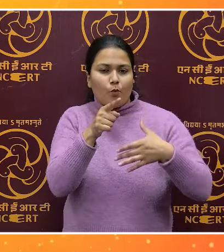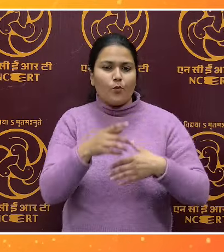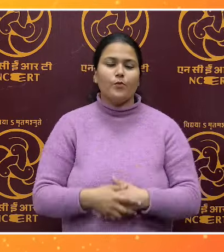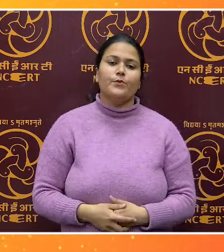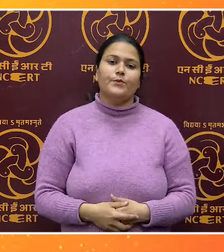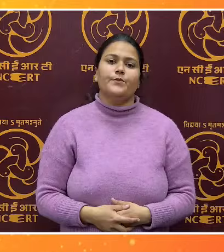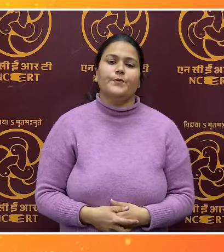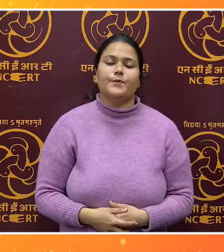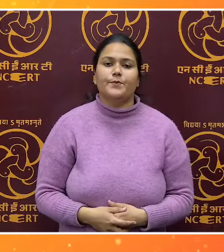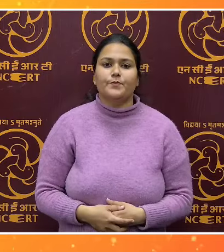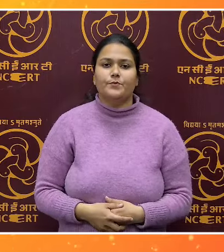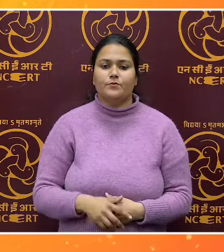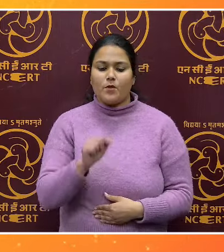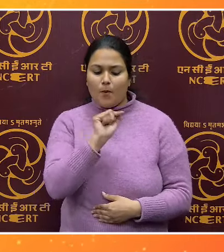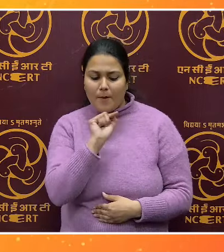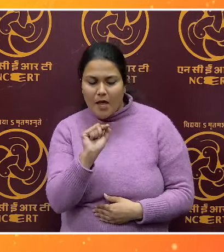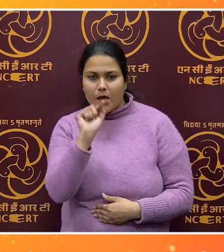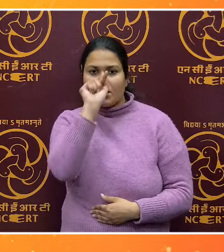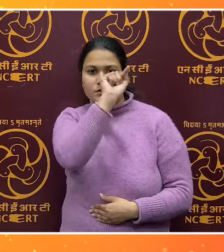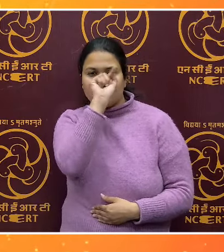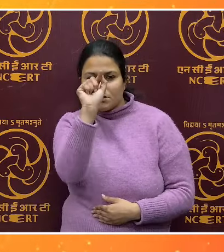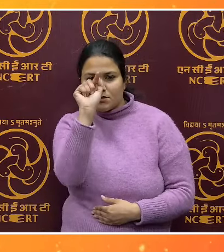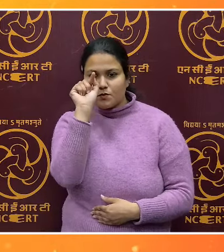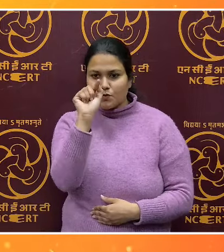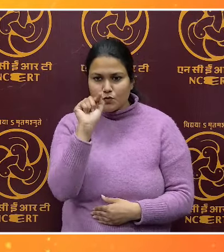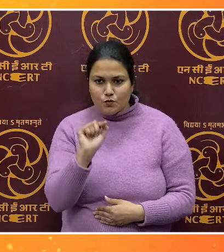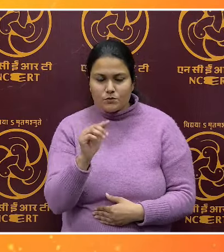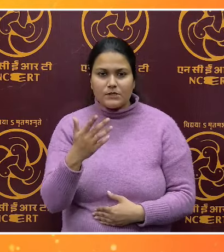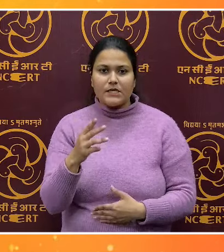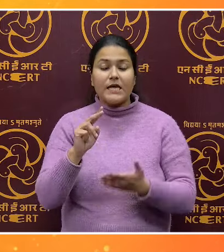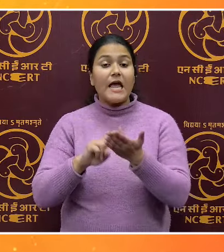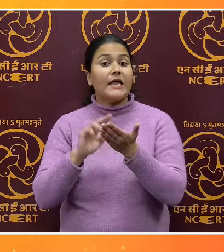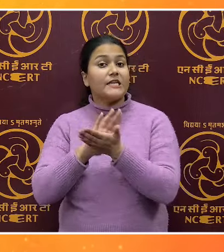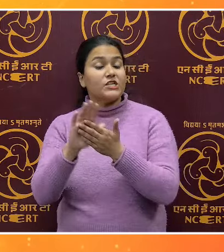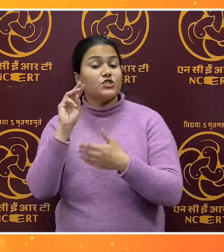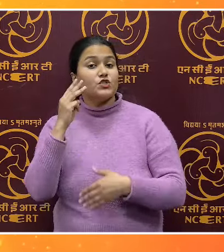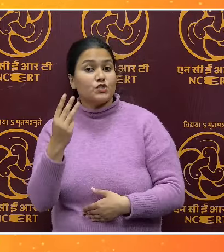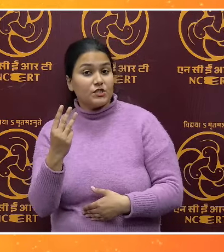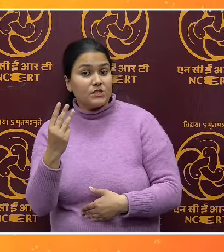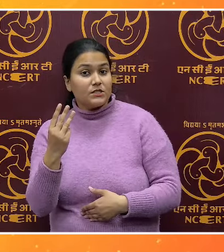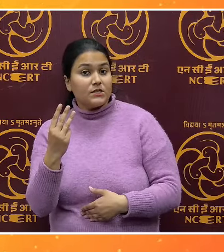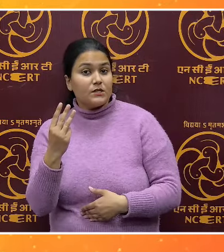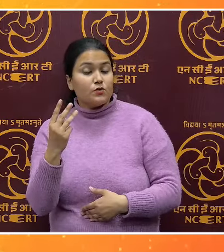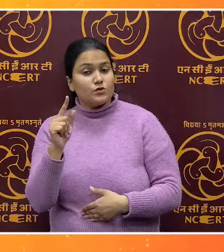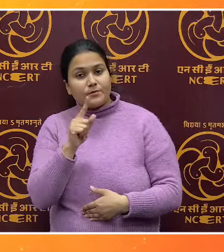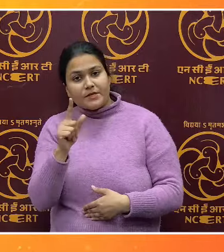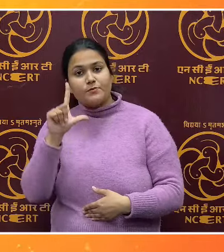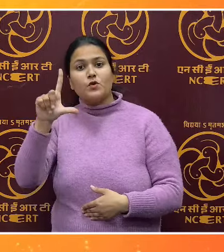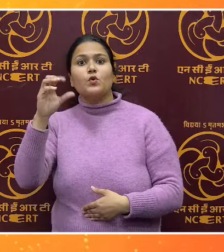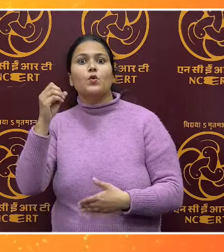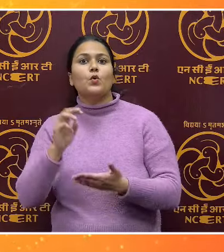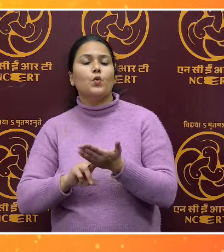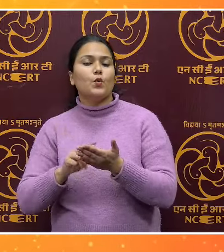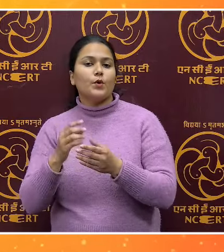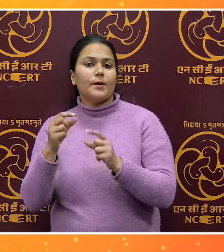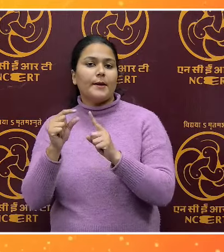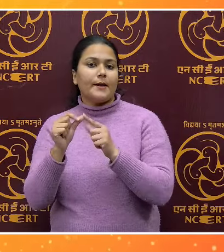to the central metal, and in case of NH3 that having 1 lone pair also. So, these both